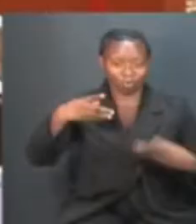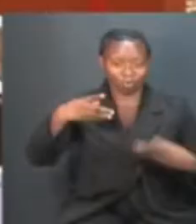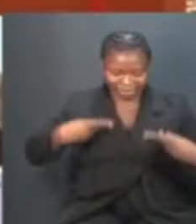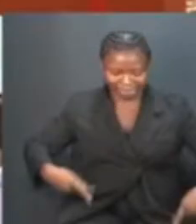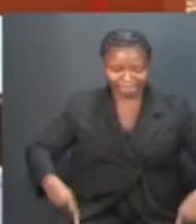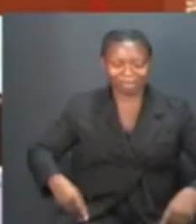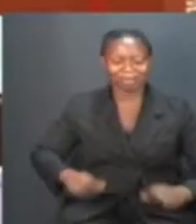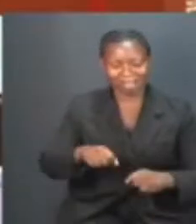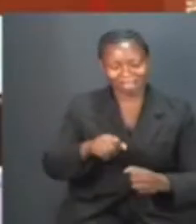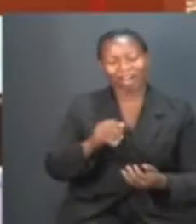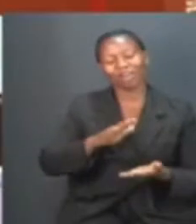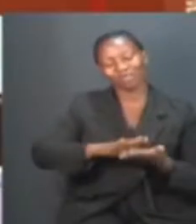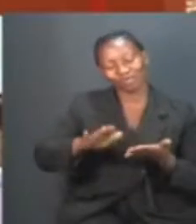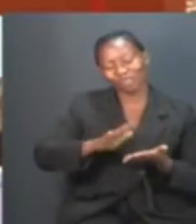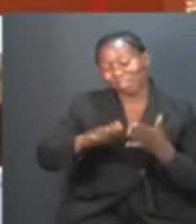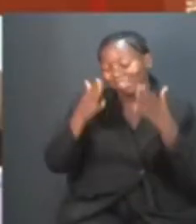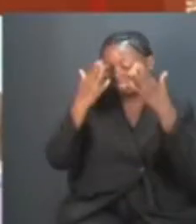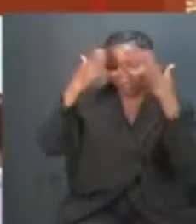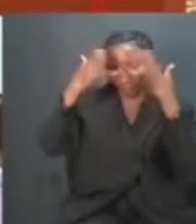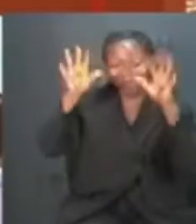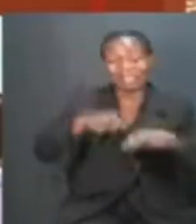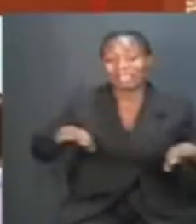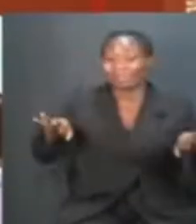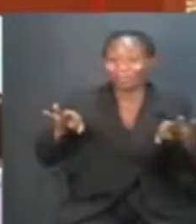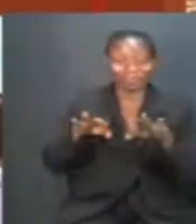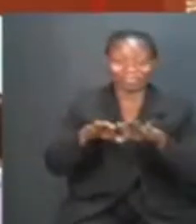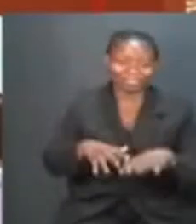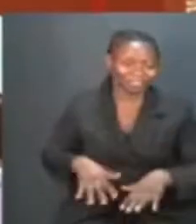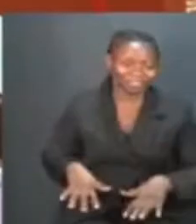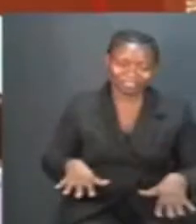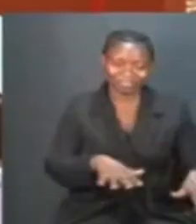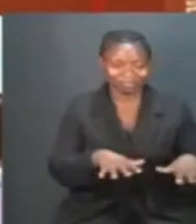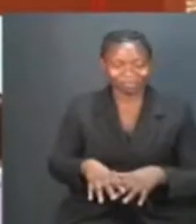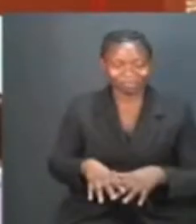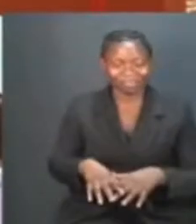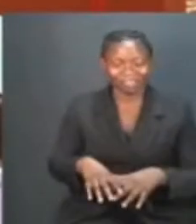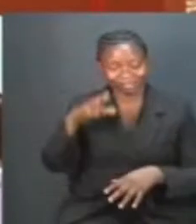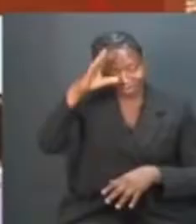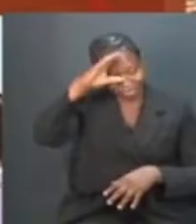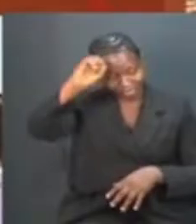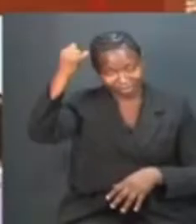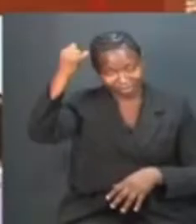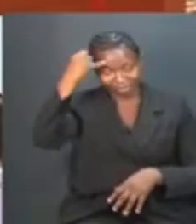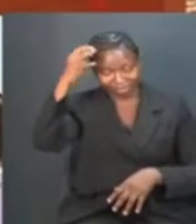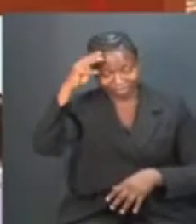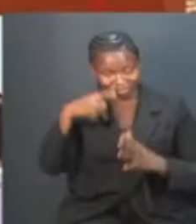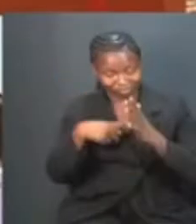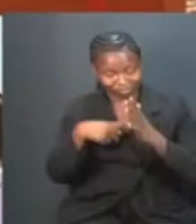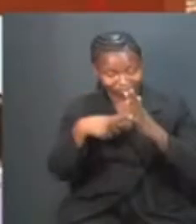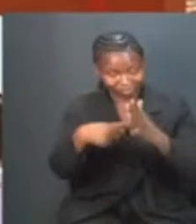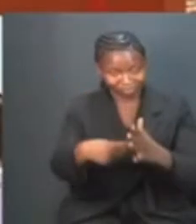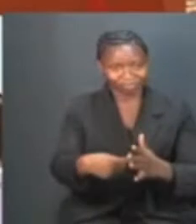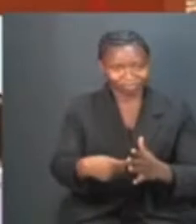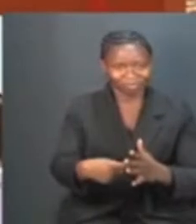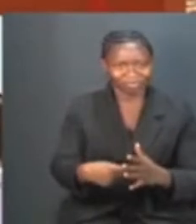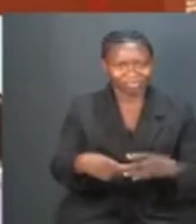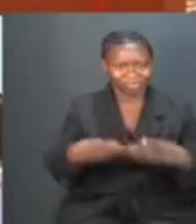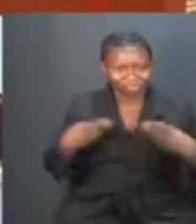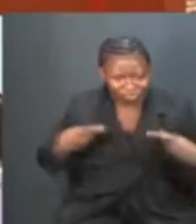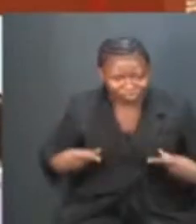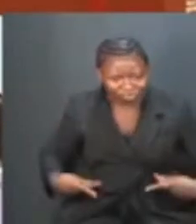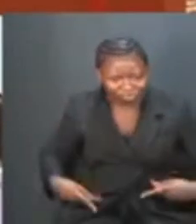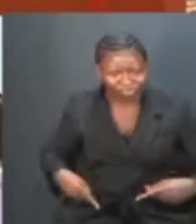can forgive them because they didn't know the significance of that. As His Excellency the President indicated, that he had worn